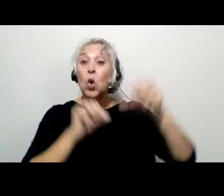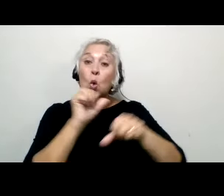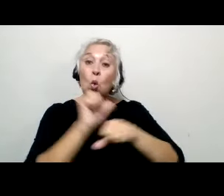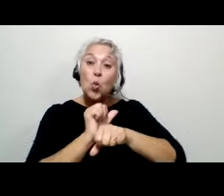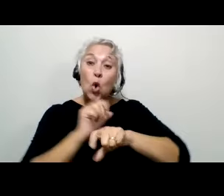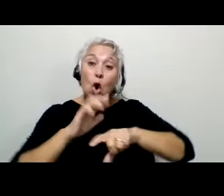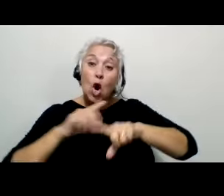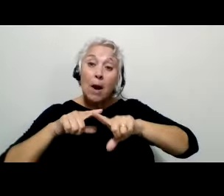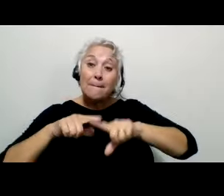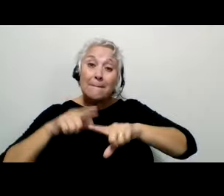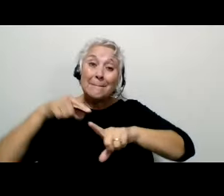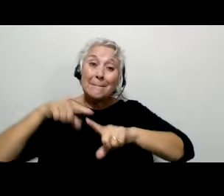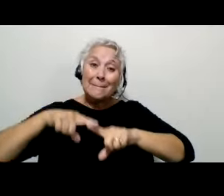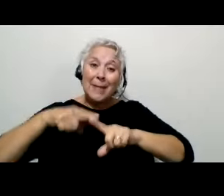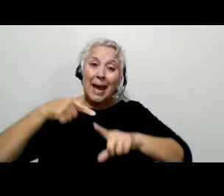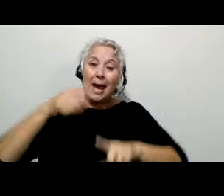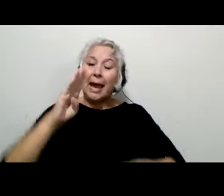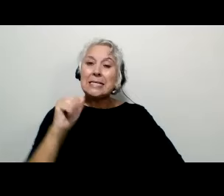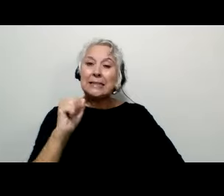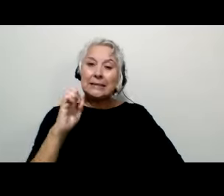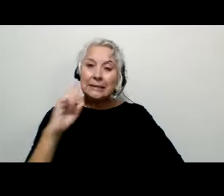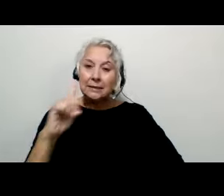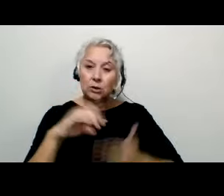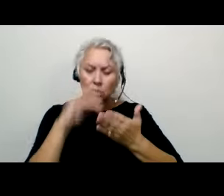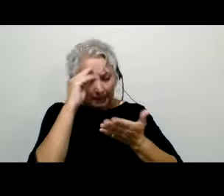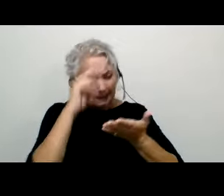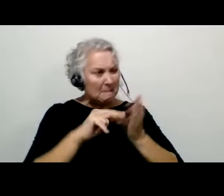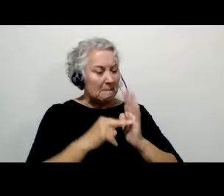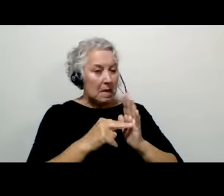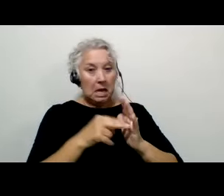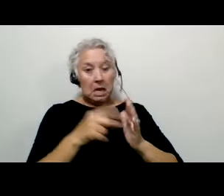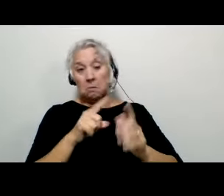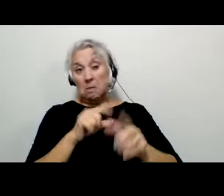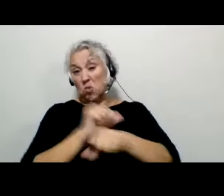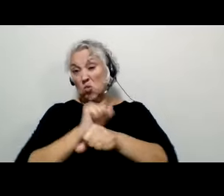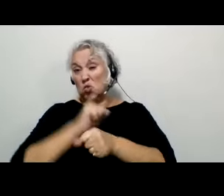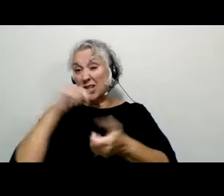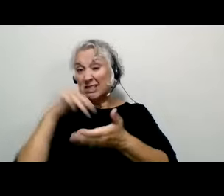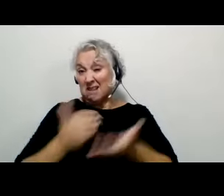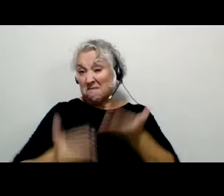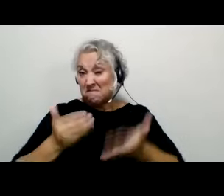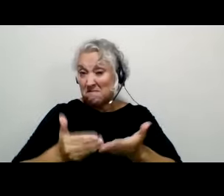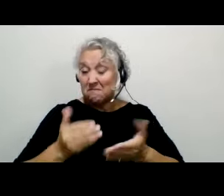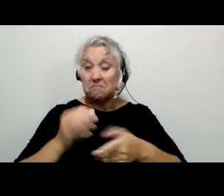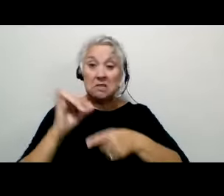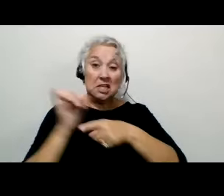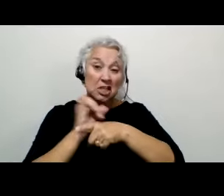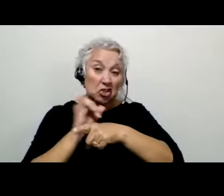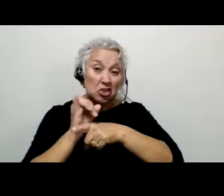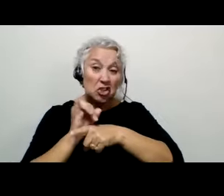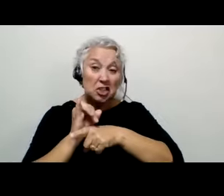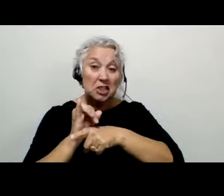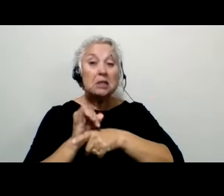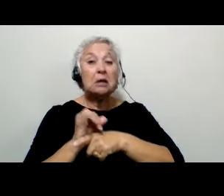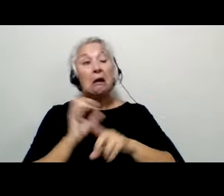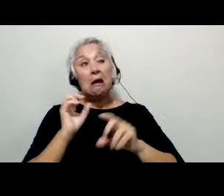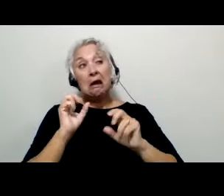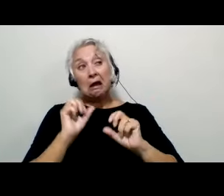learning, you know, that could be helping them get into a work study program, an internship. It could